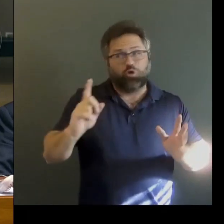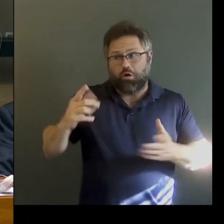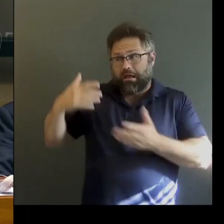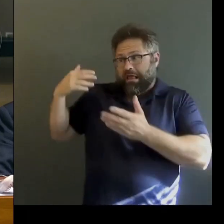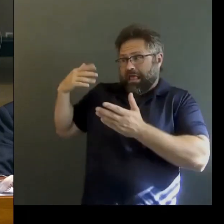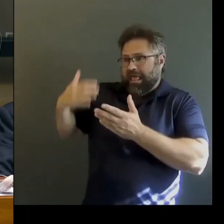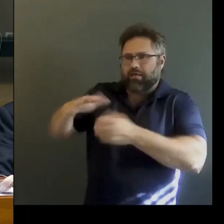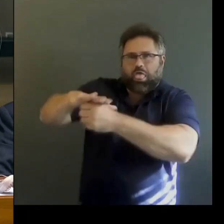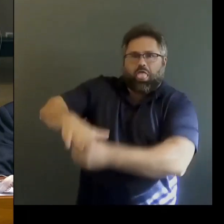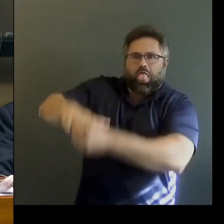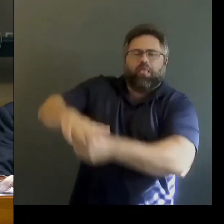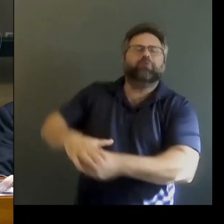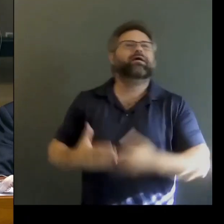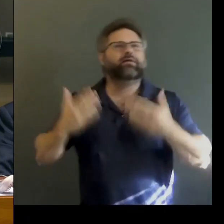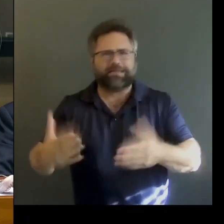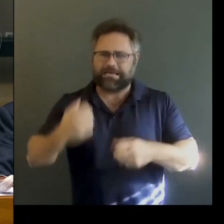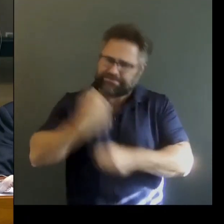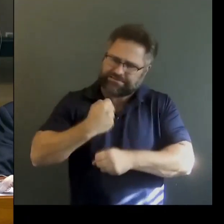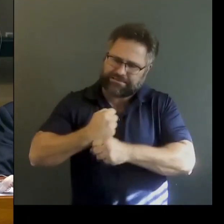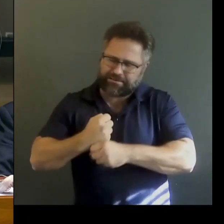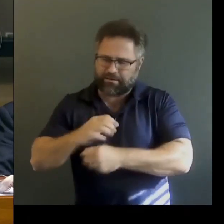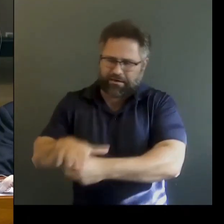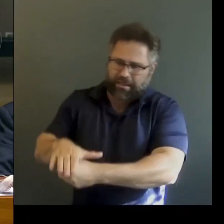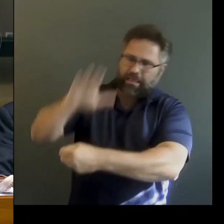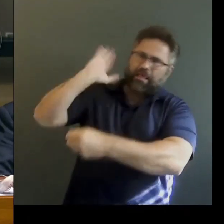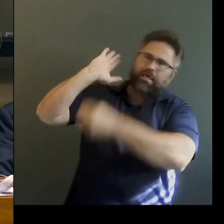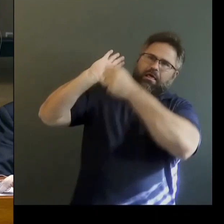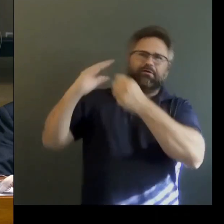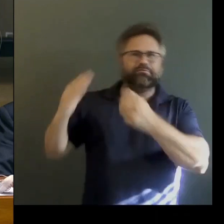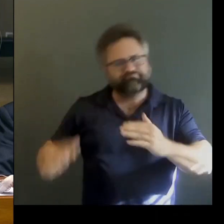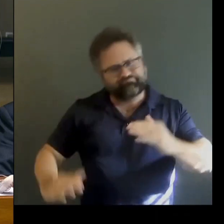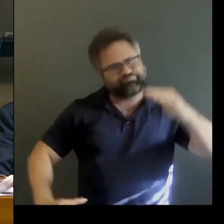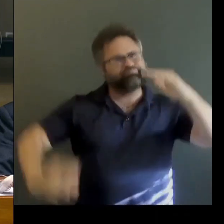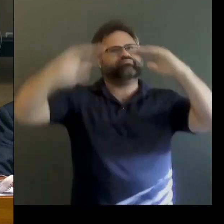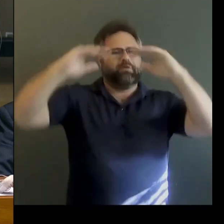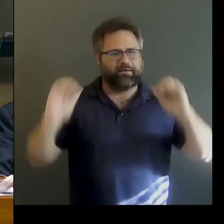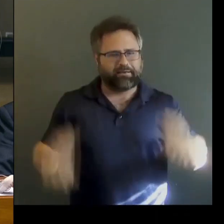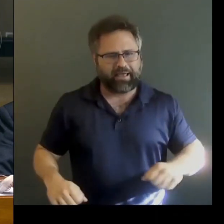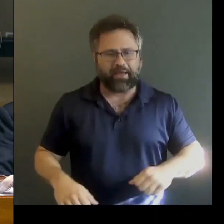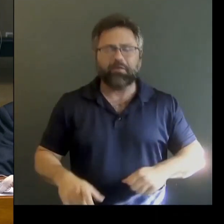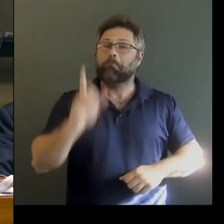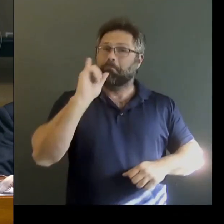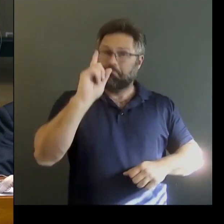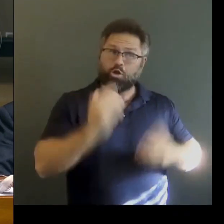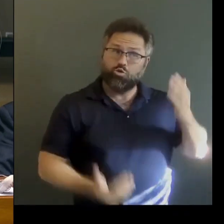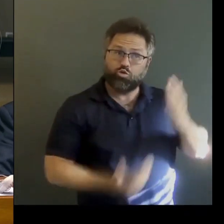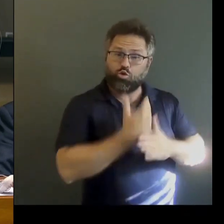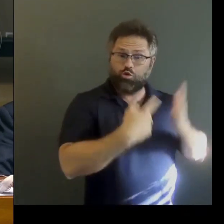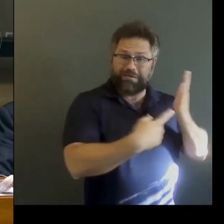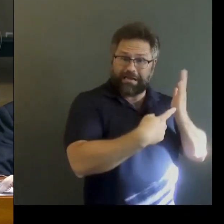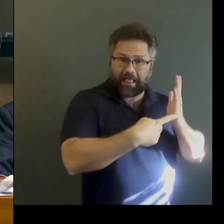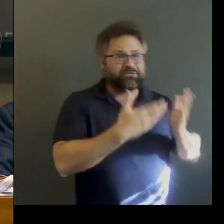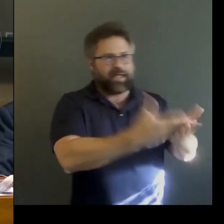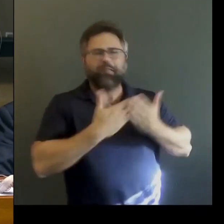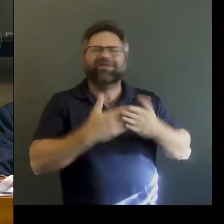that are opening in digital technology, such as artificial intelligence, which has the potential to either be a boon or a